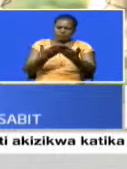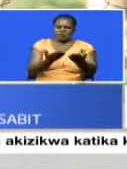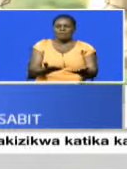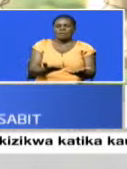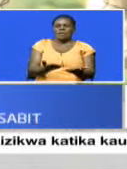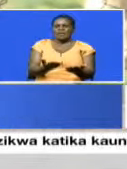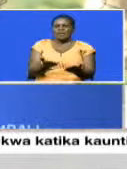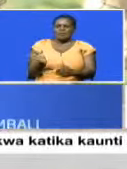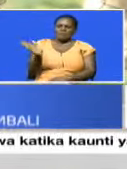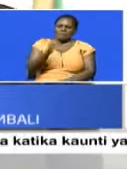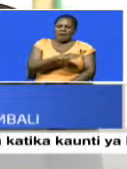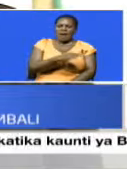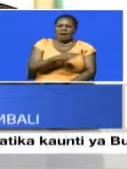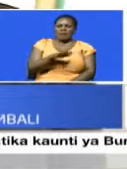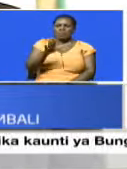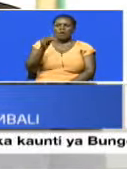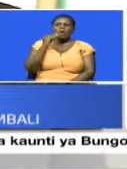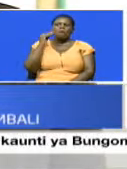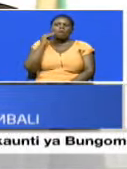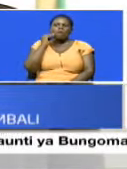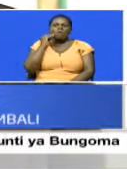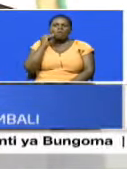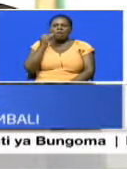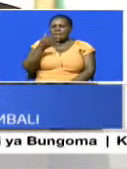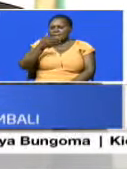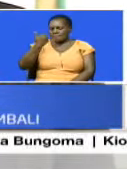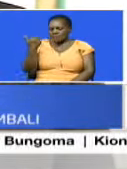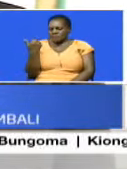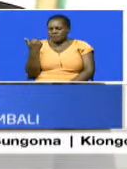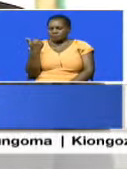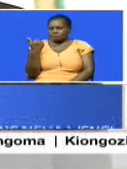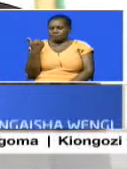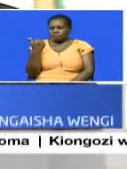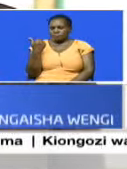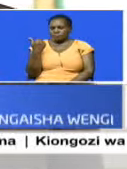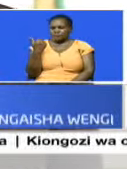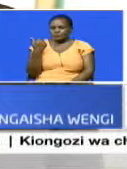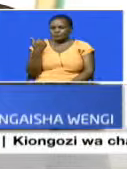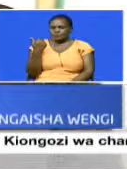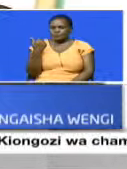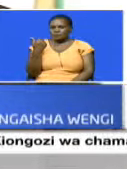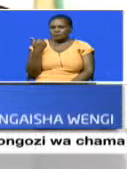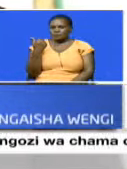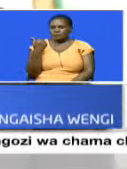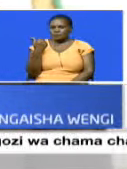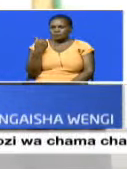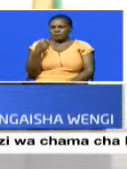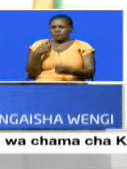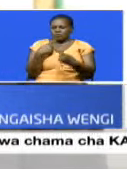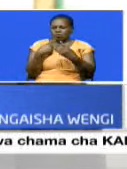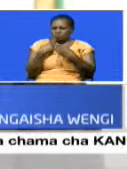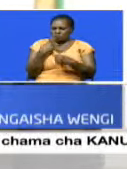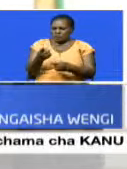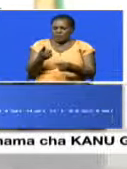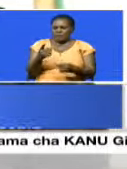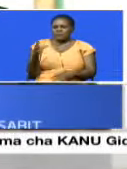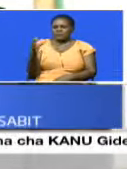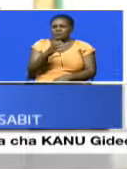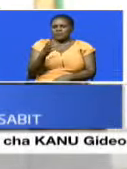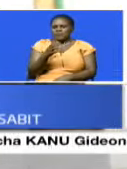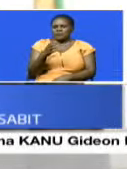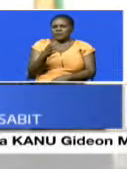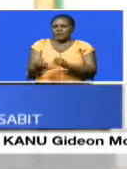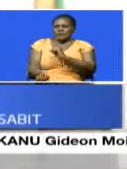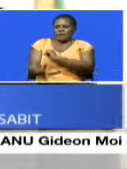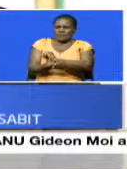na kukurudisha mahali umetoka. We need to protect the citizens against